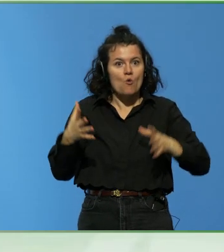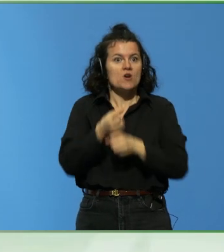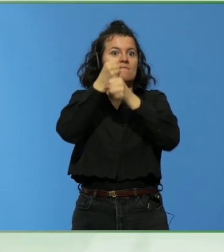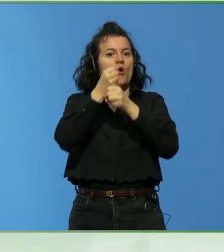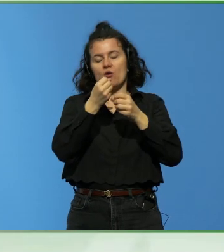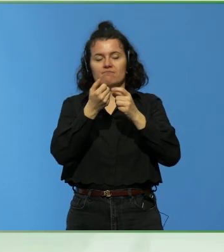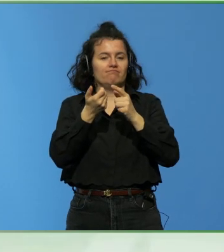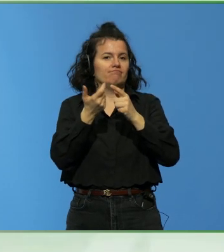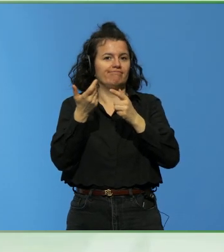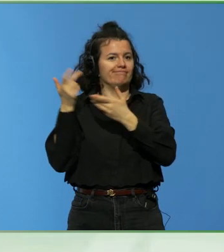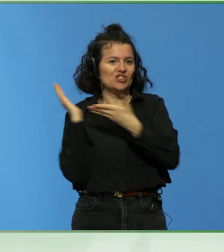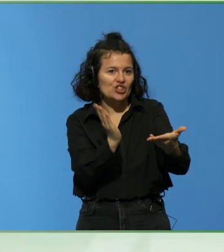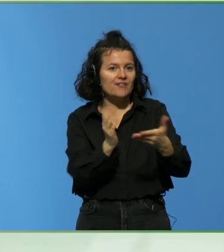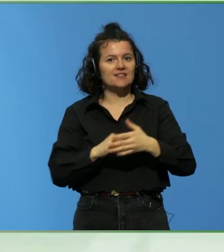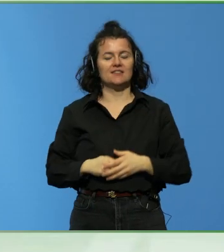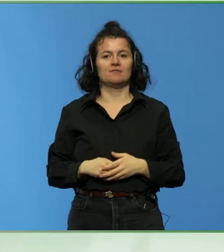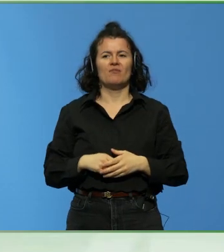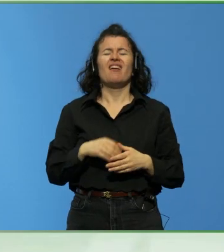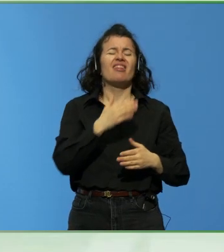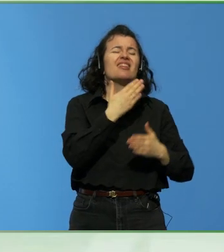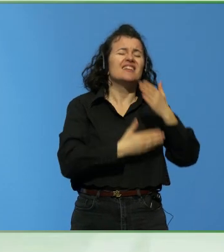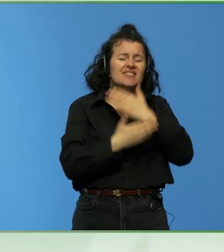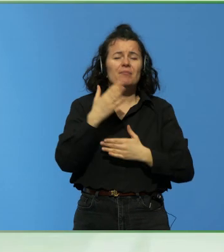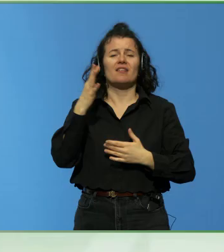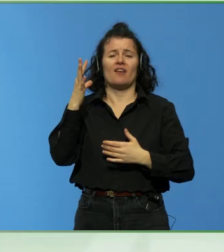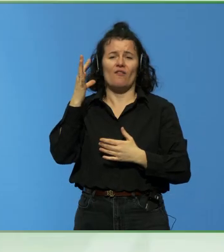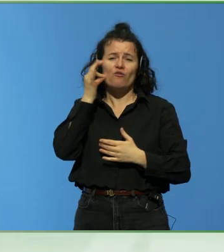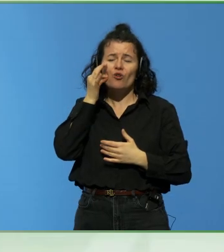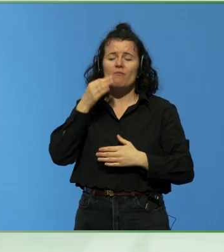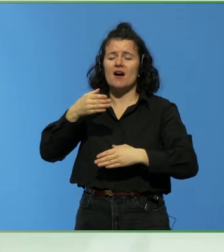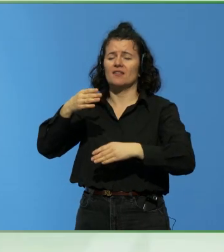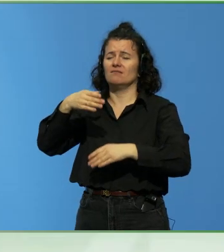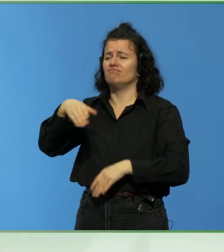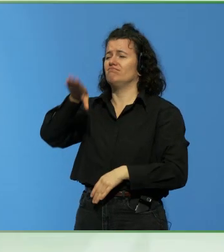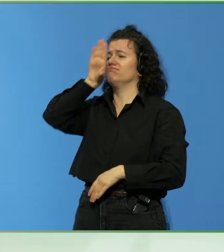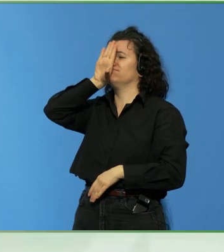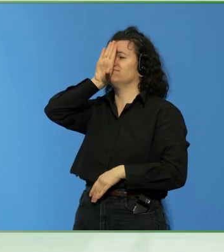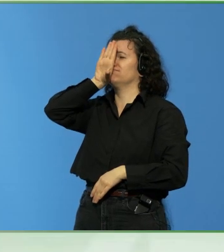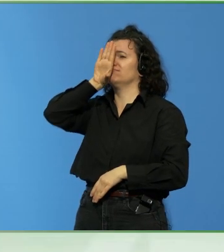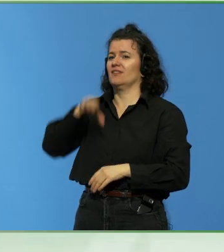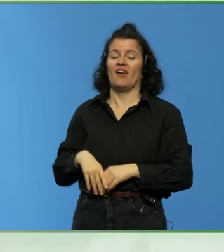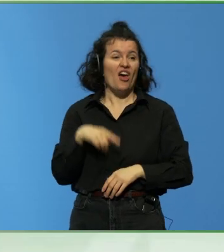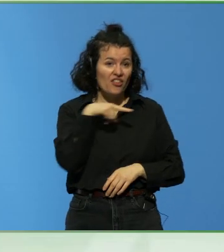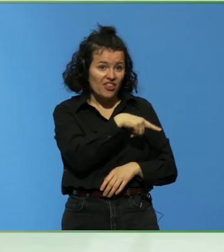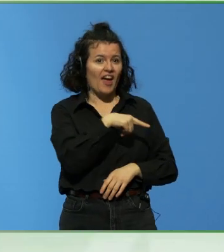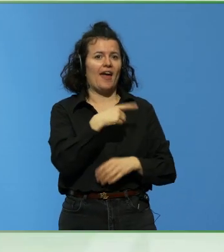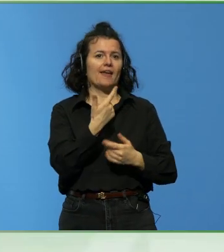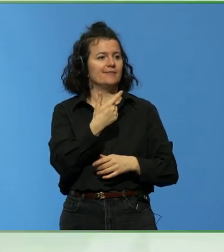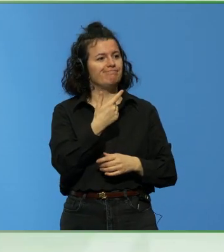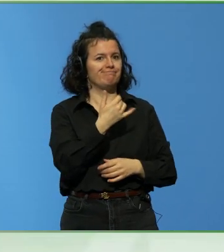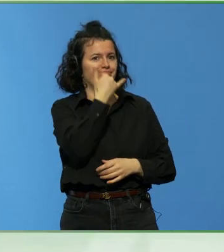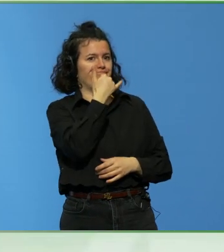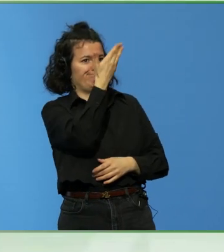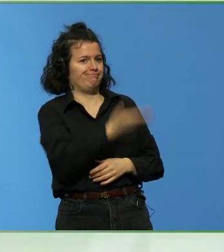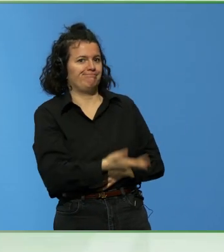because they lack resilience or they're doing anything wrong. It's because these solutions and these